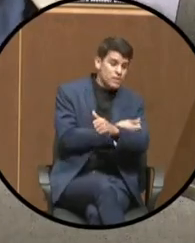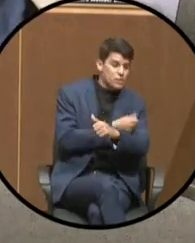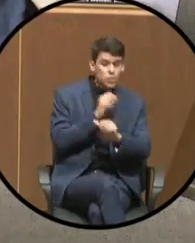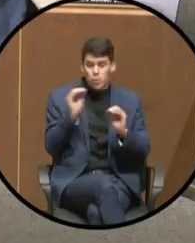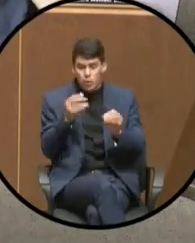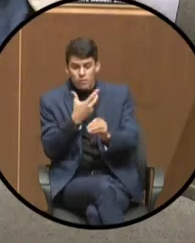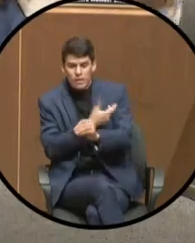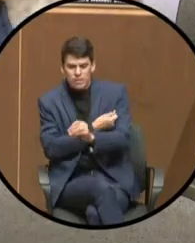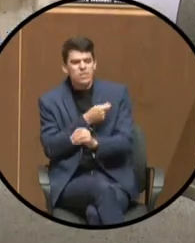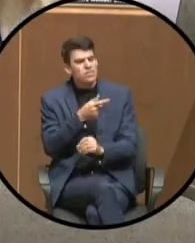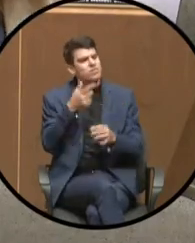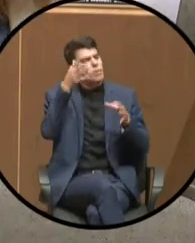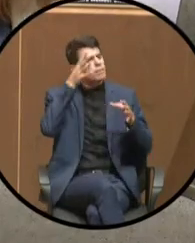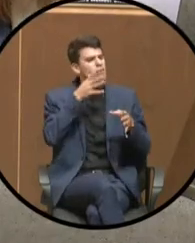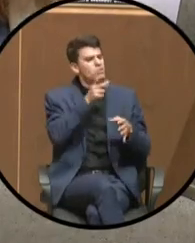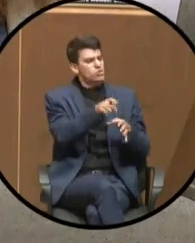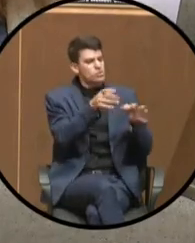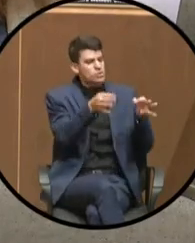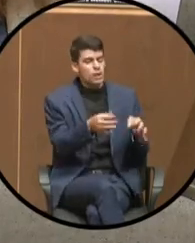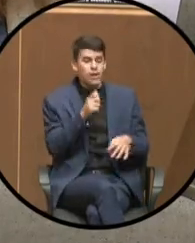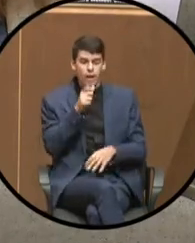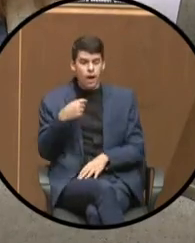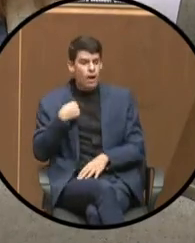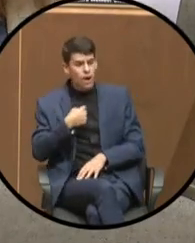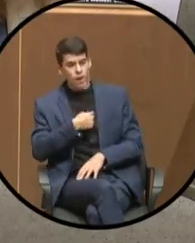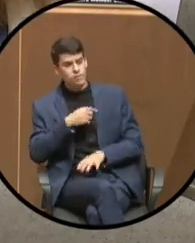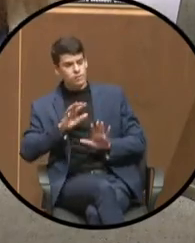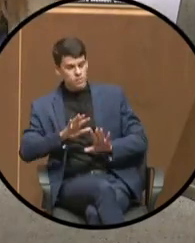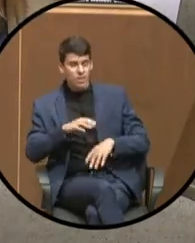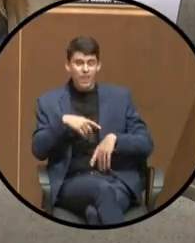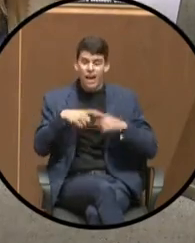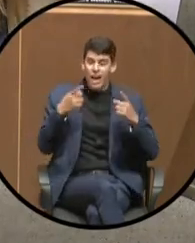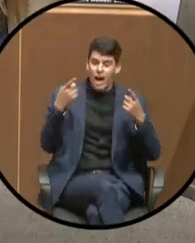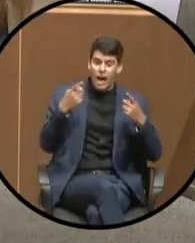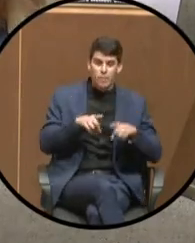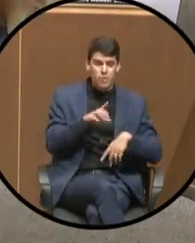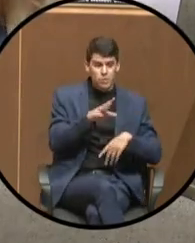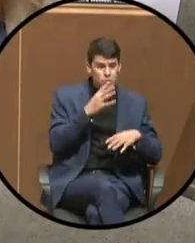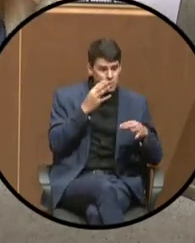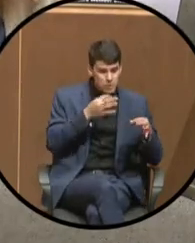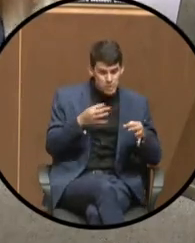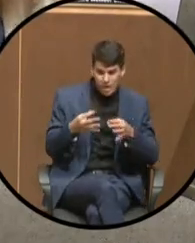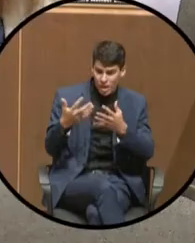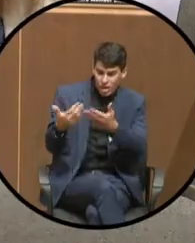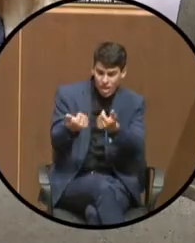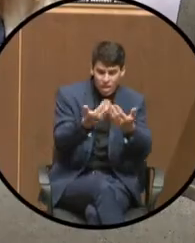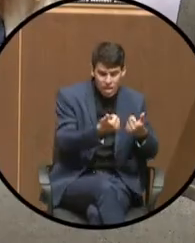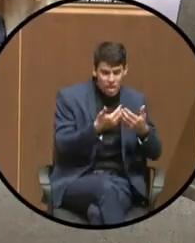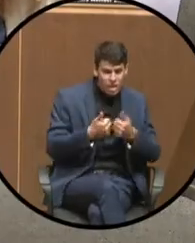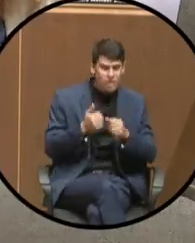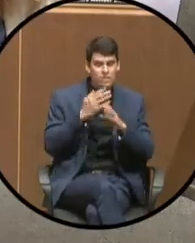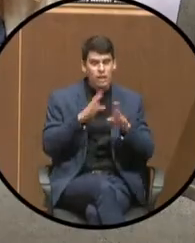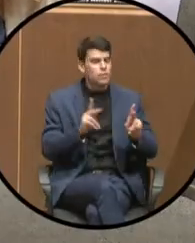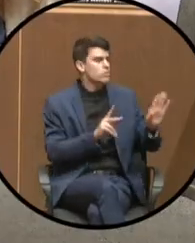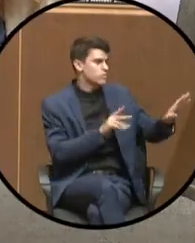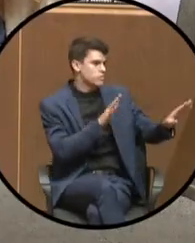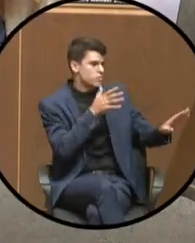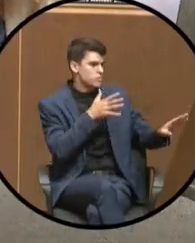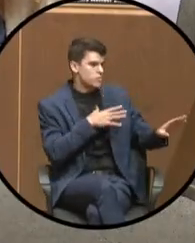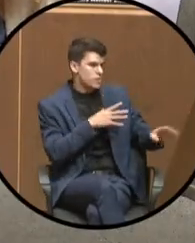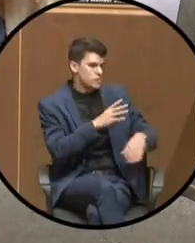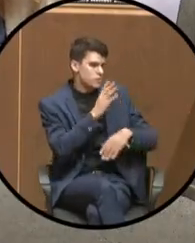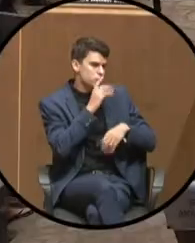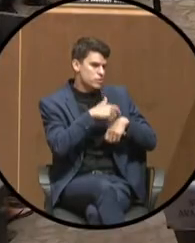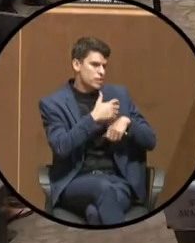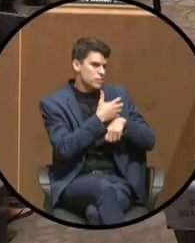parents only. When you turn personal medical decisions into broad force mandates, you divide and silence a huge part your time is up. Thank of you.